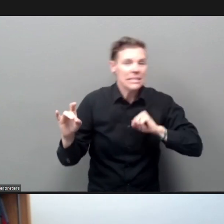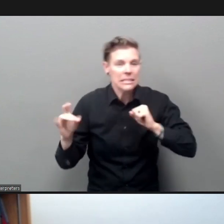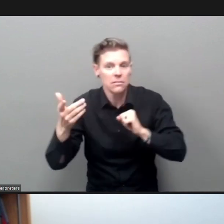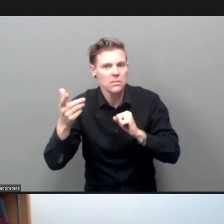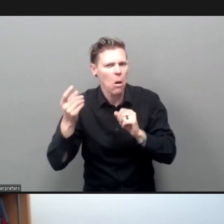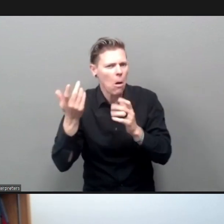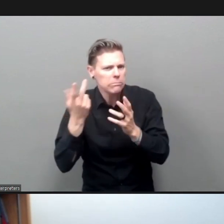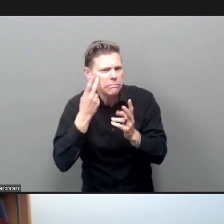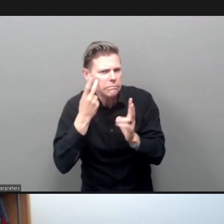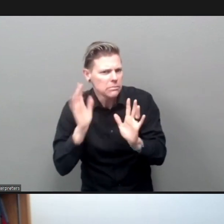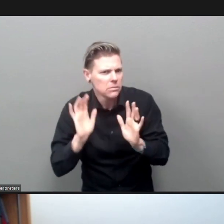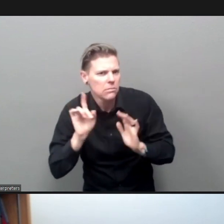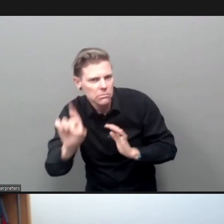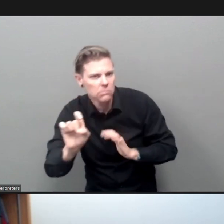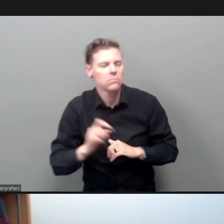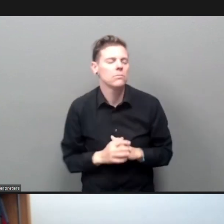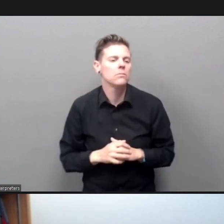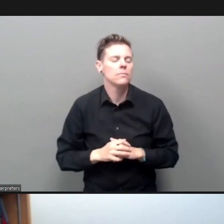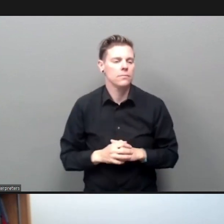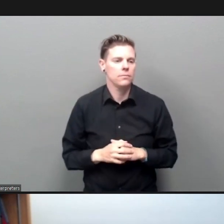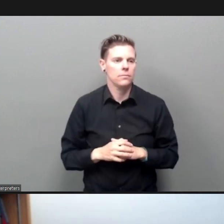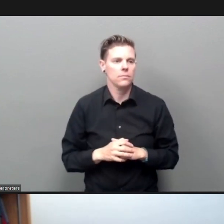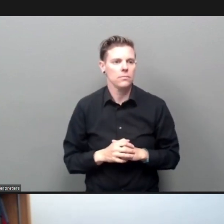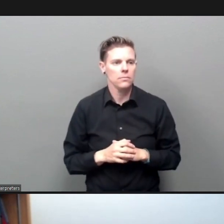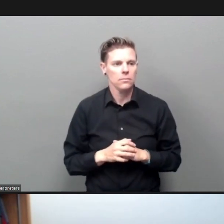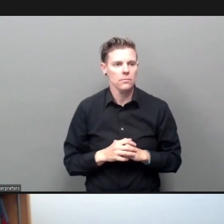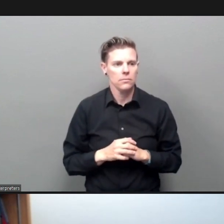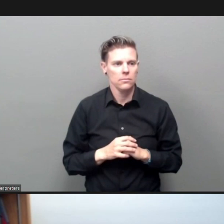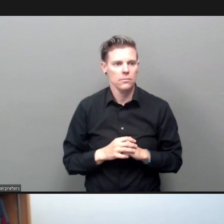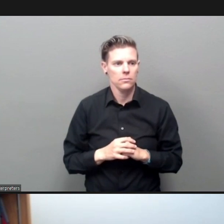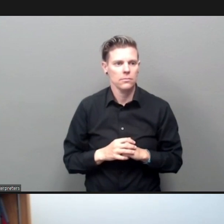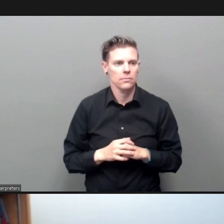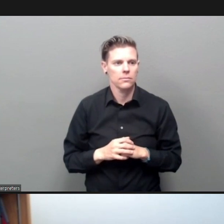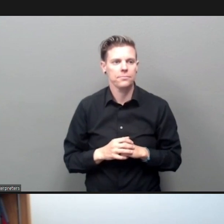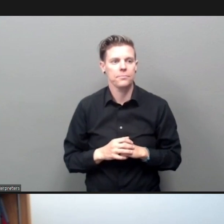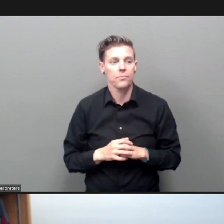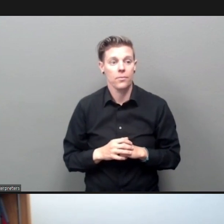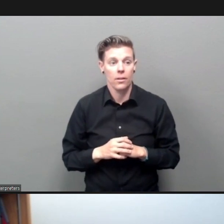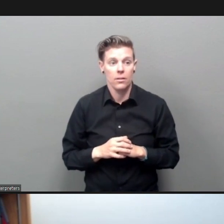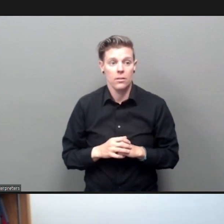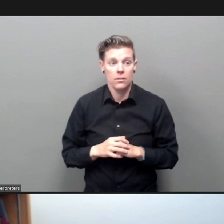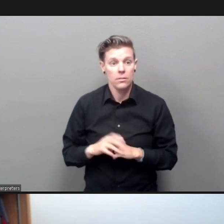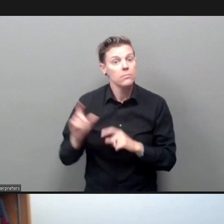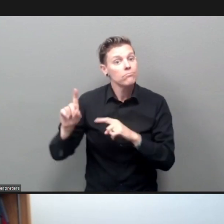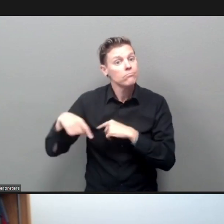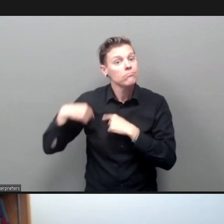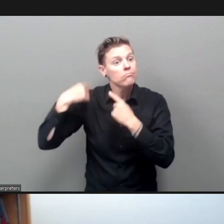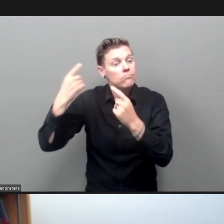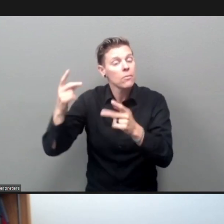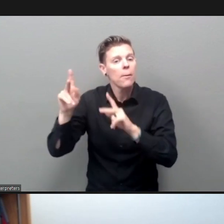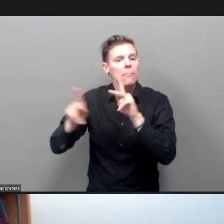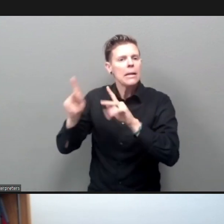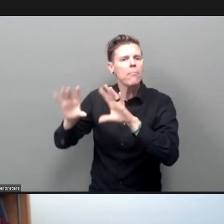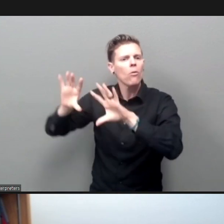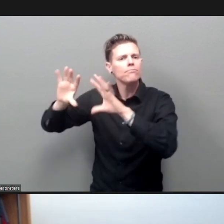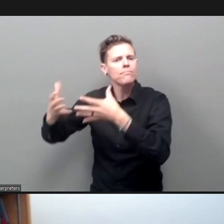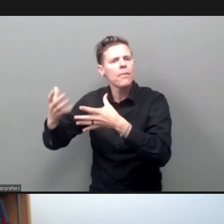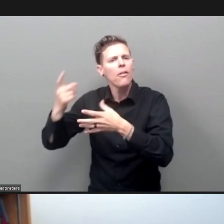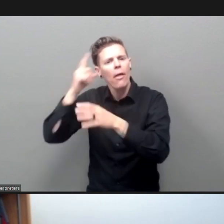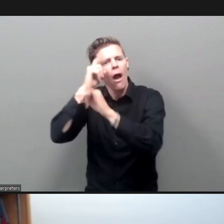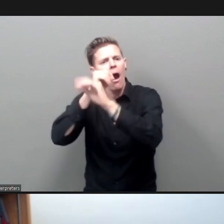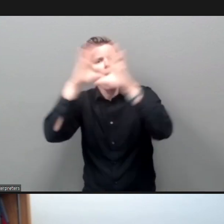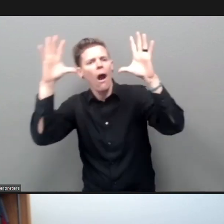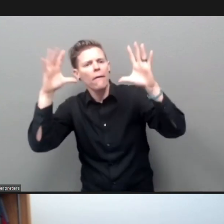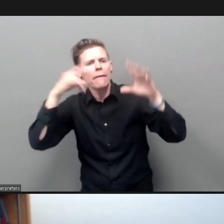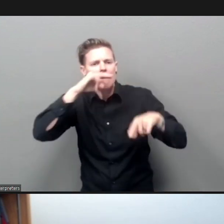that kids, they get COVID, they spread COVID, but they don't really go to the hospital